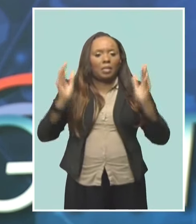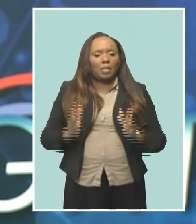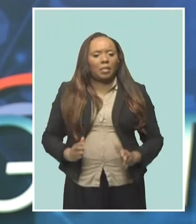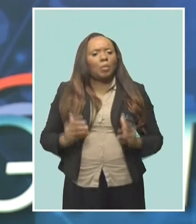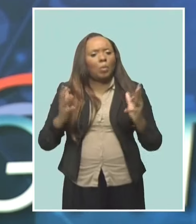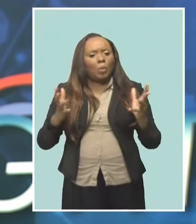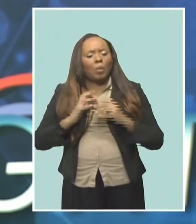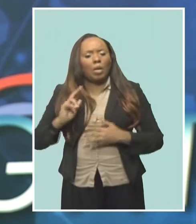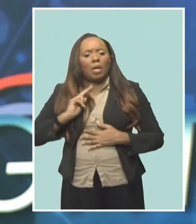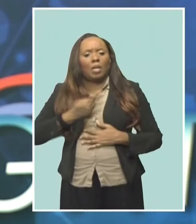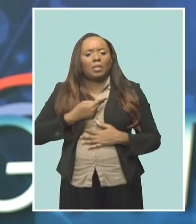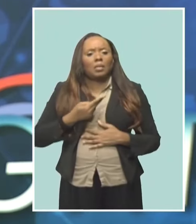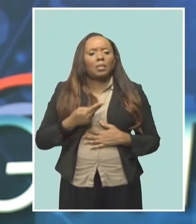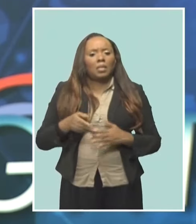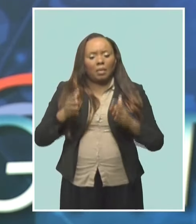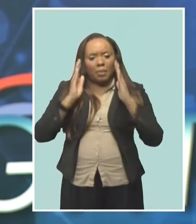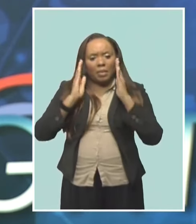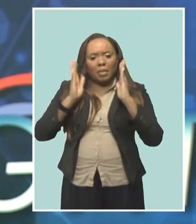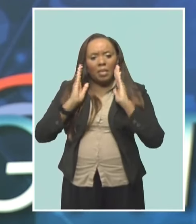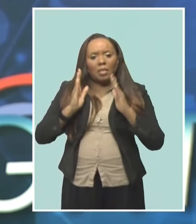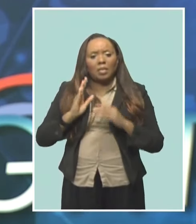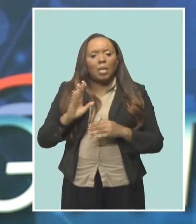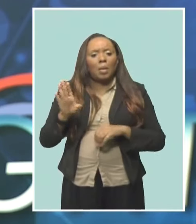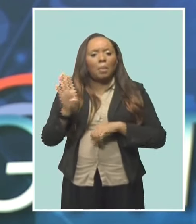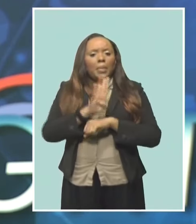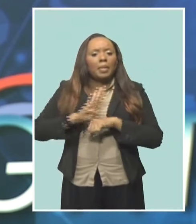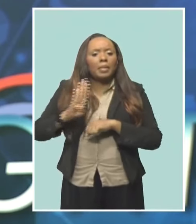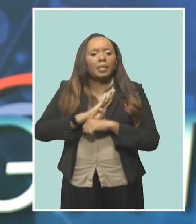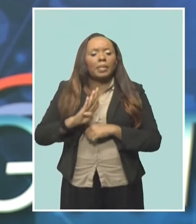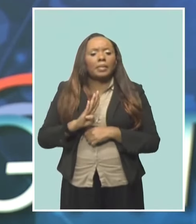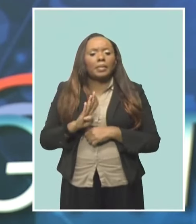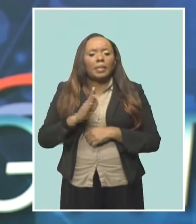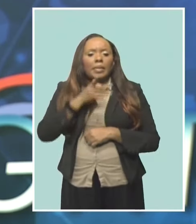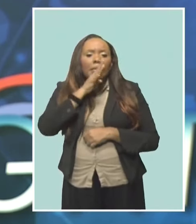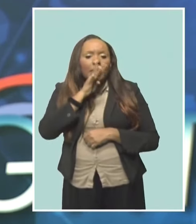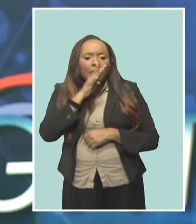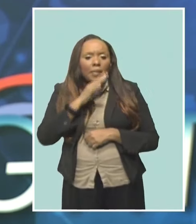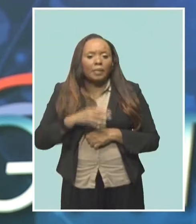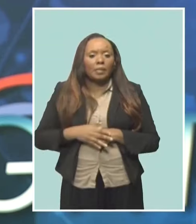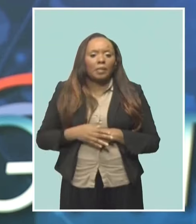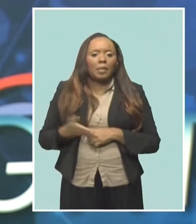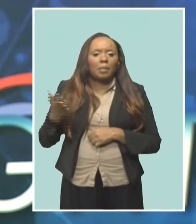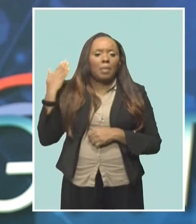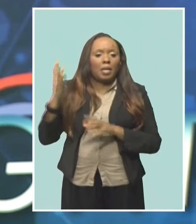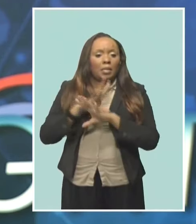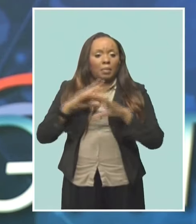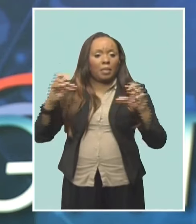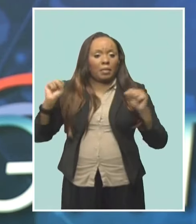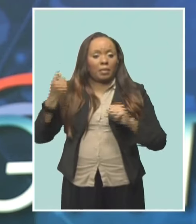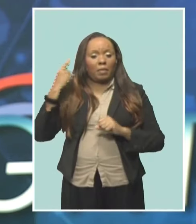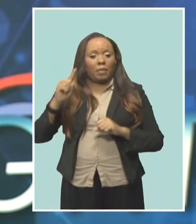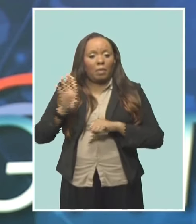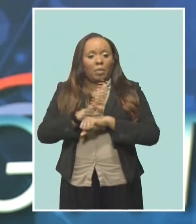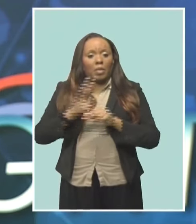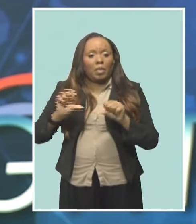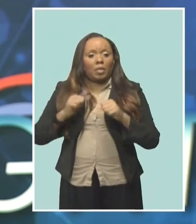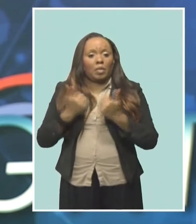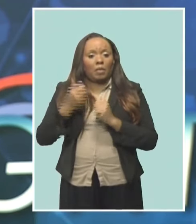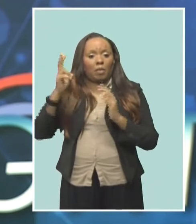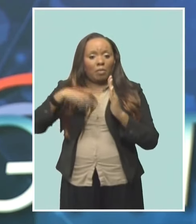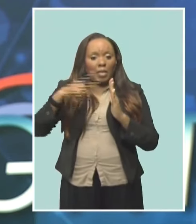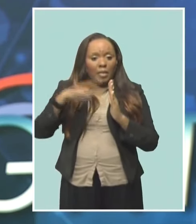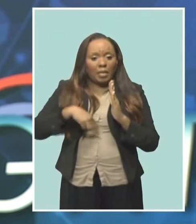to Bajan dialect. Past president of the Barbados Association of Reading, Sharon Warner, says research shows the benefits